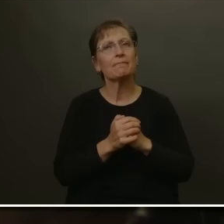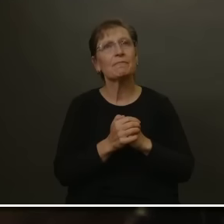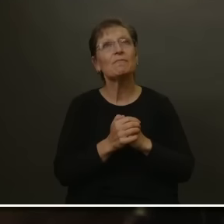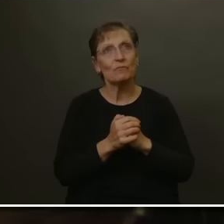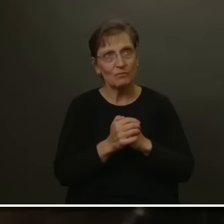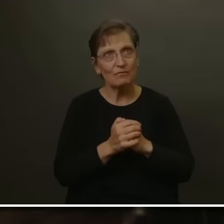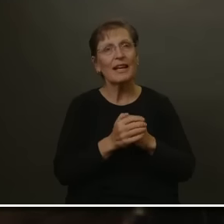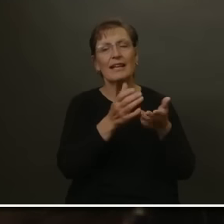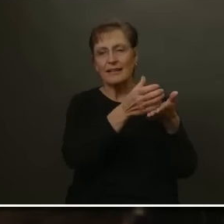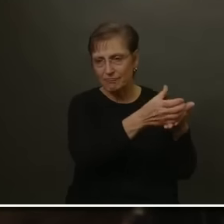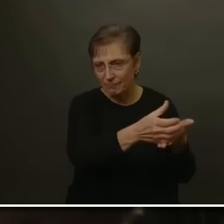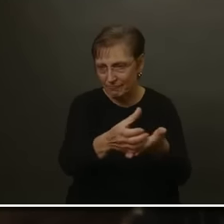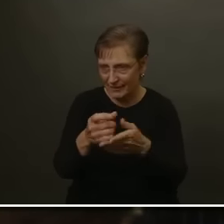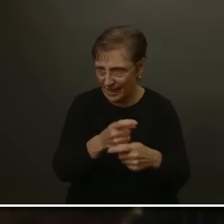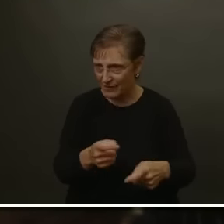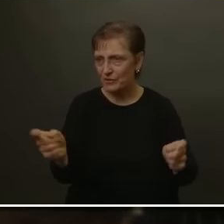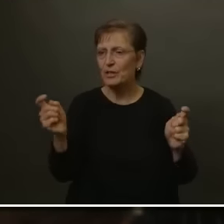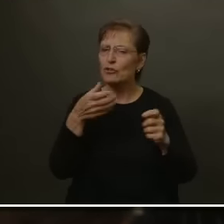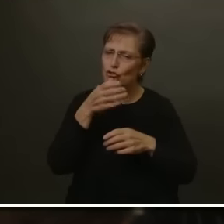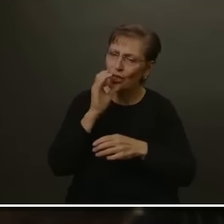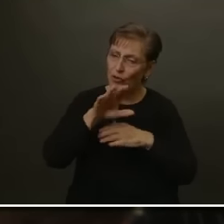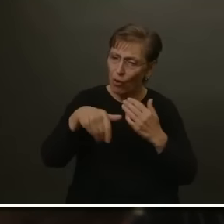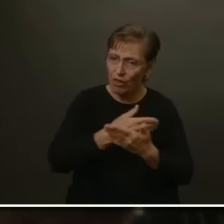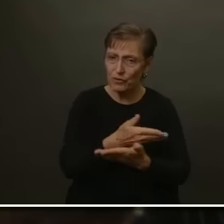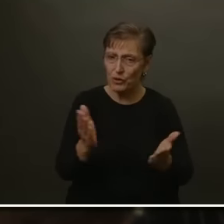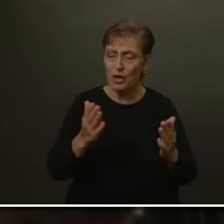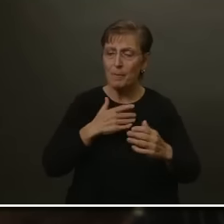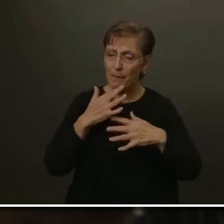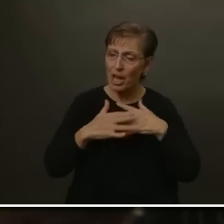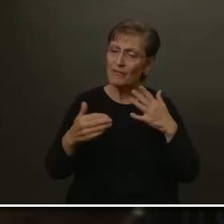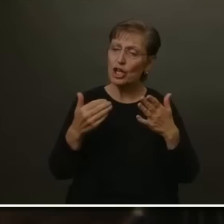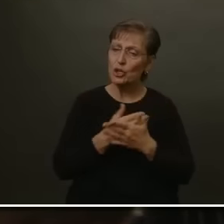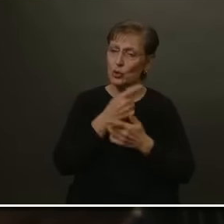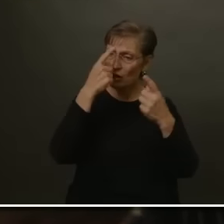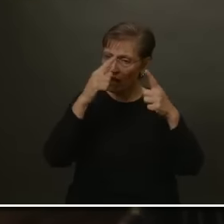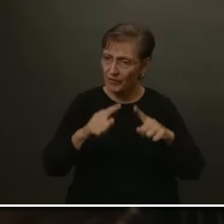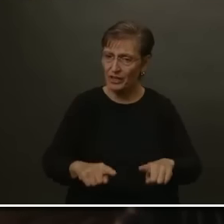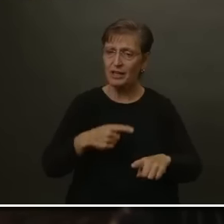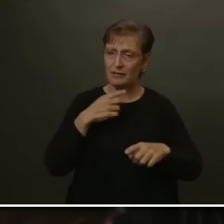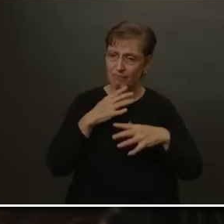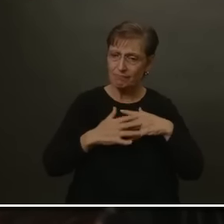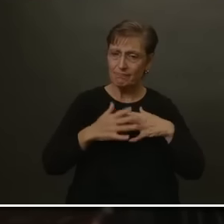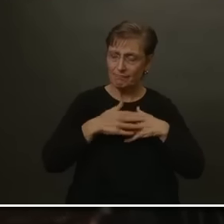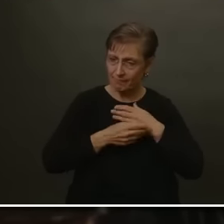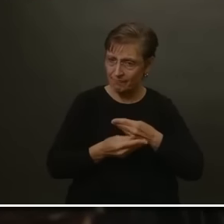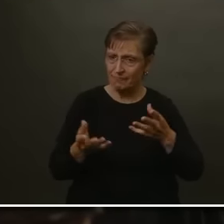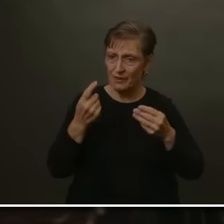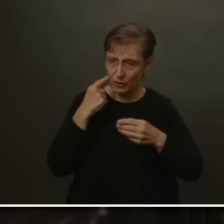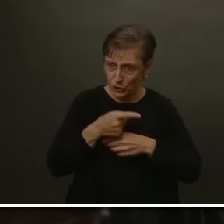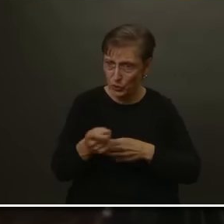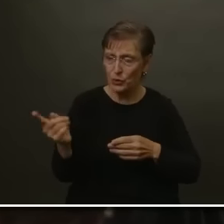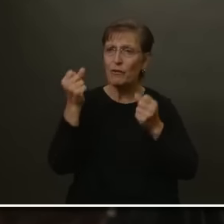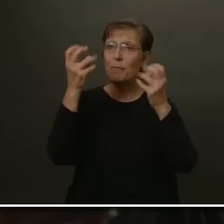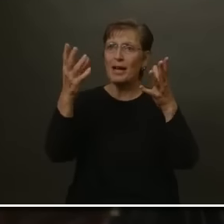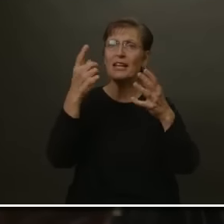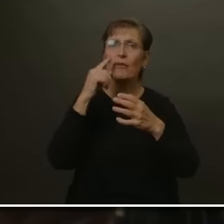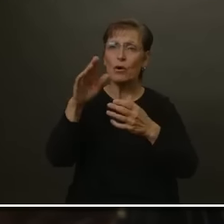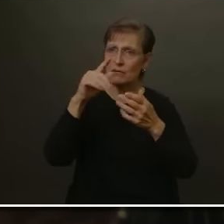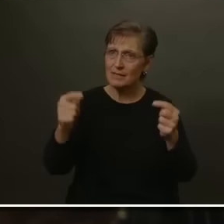he gave it to them and said, "Drink this, all of you. This is my blood of the new covenant, which is shed for you and for many for the forgiveness of